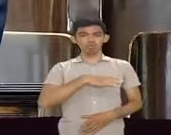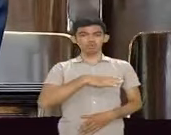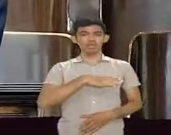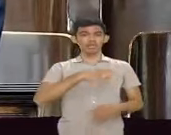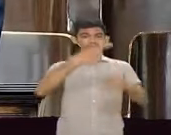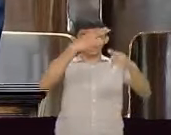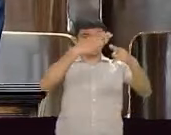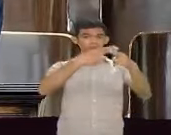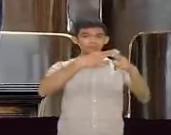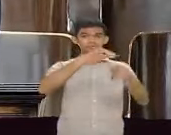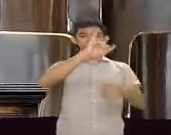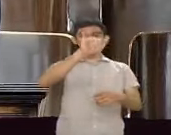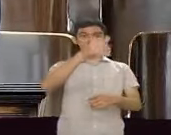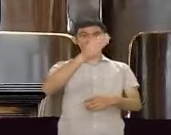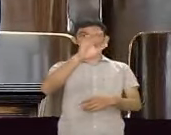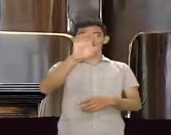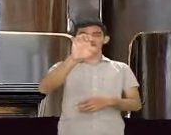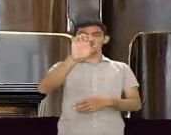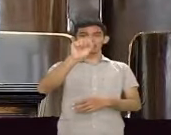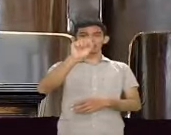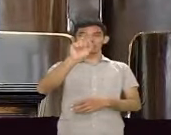then gipanganlan siya og Jesus.